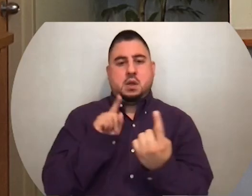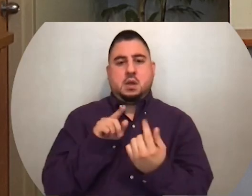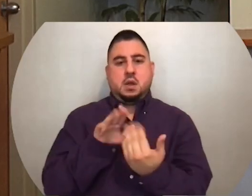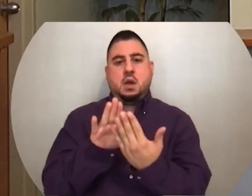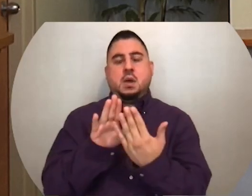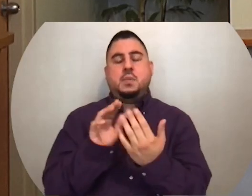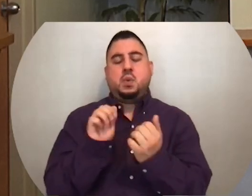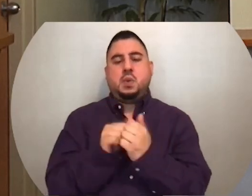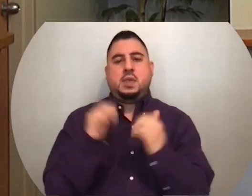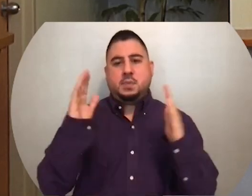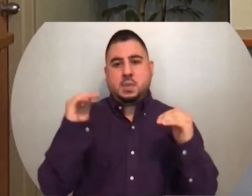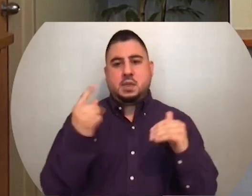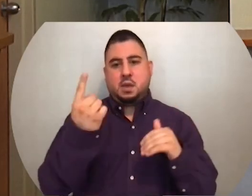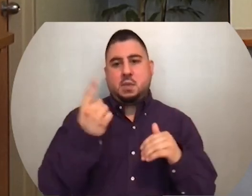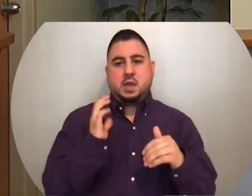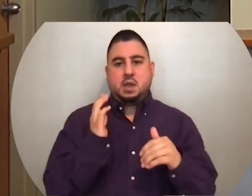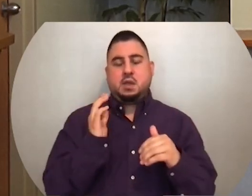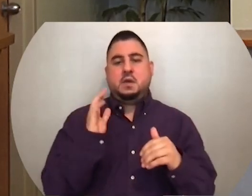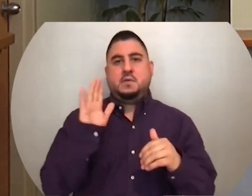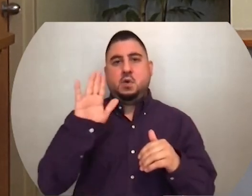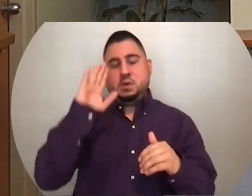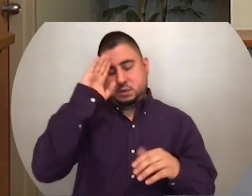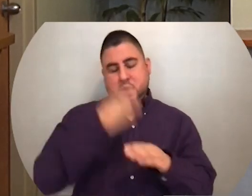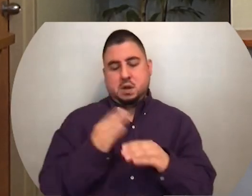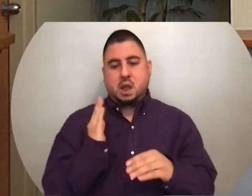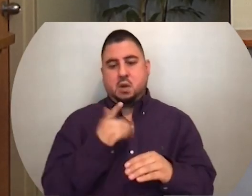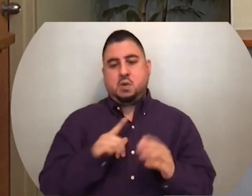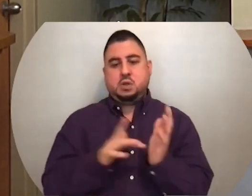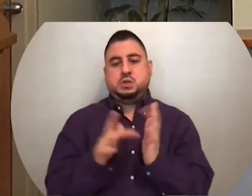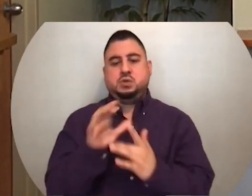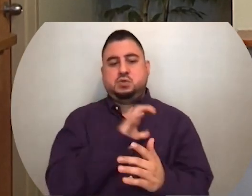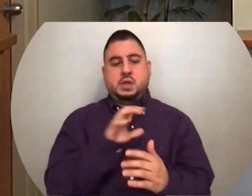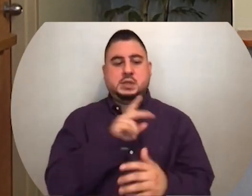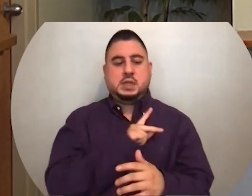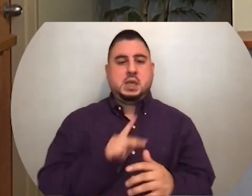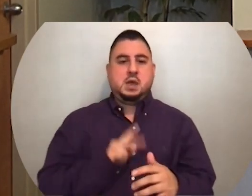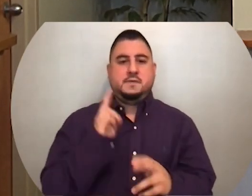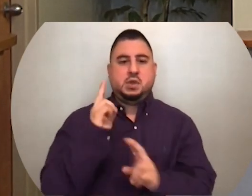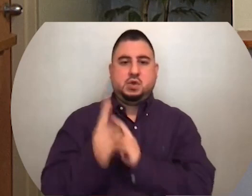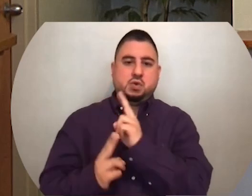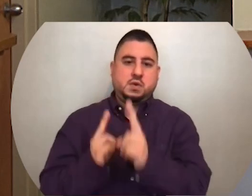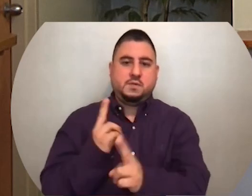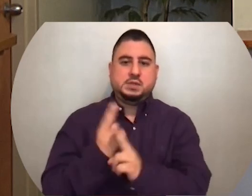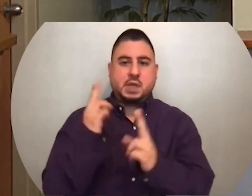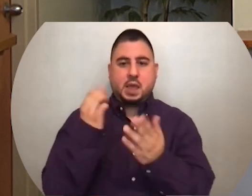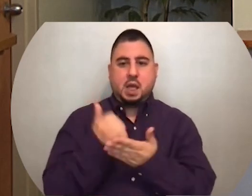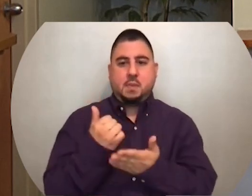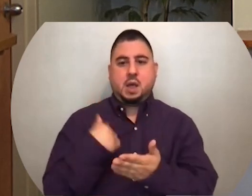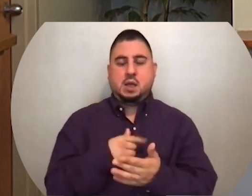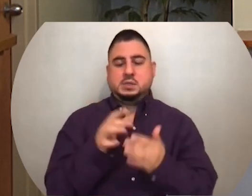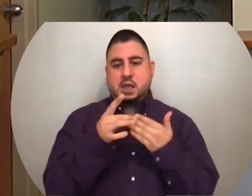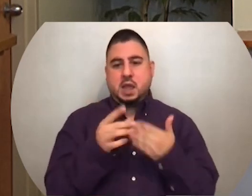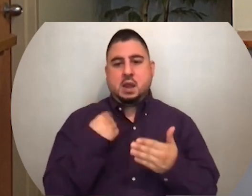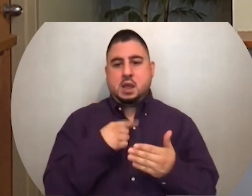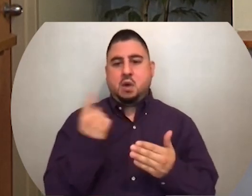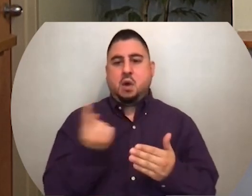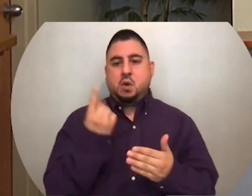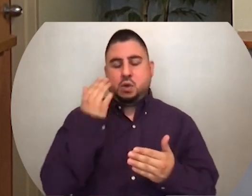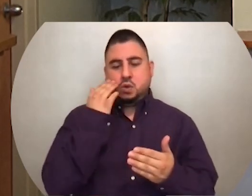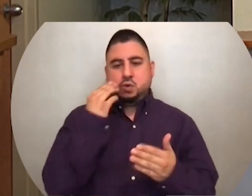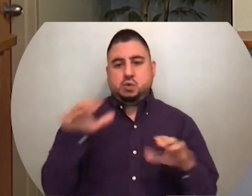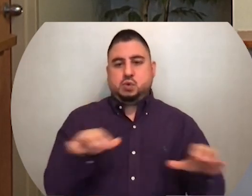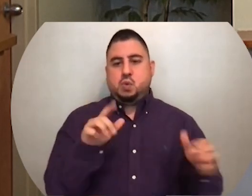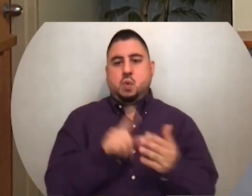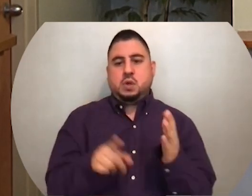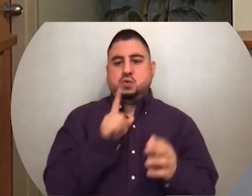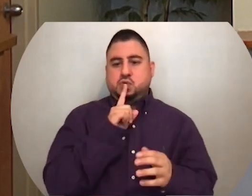in anticipation of the coming of your Son, our Lord Jesus Christ, King of the universe. Help us and guide us always to do what is truly right